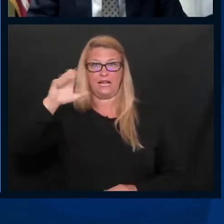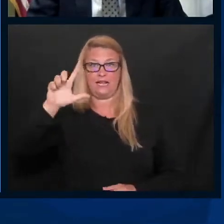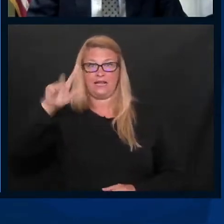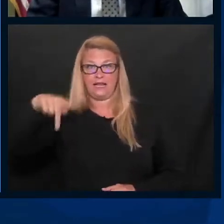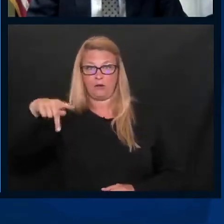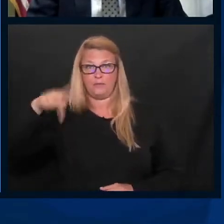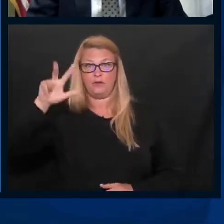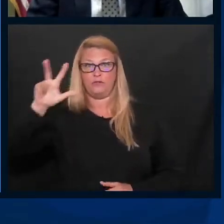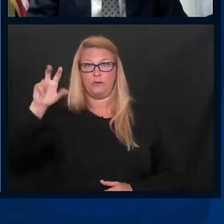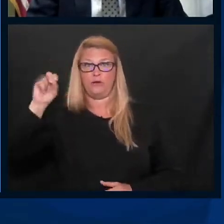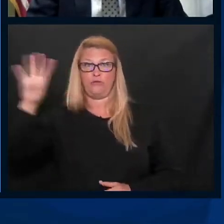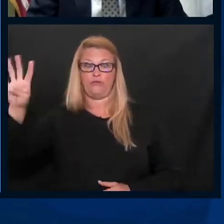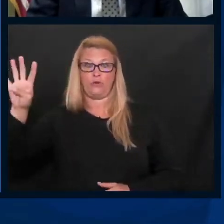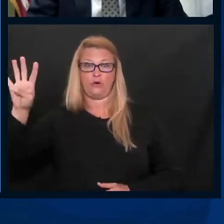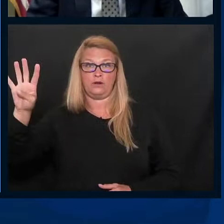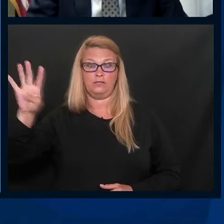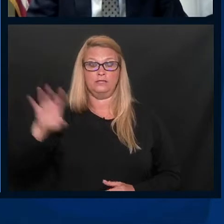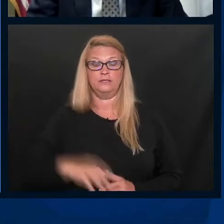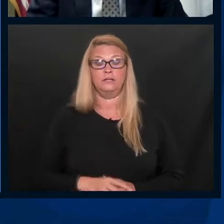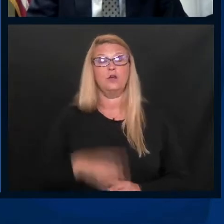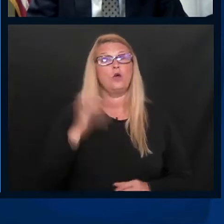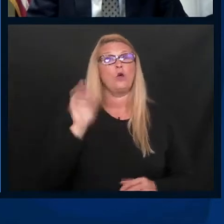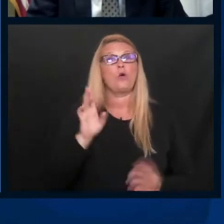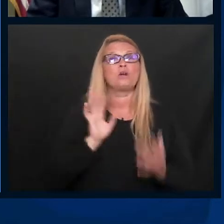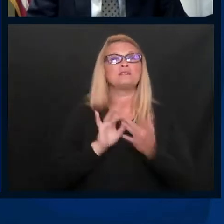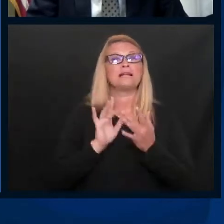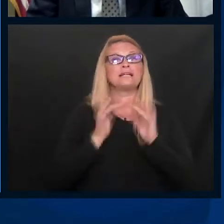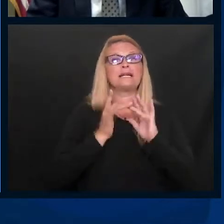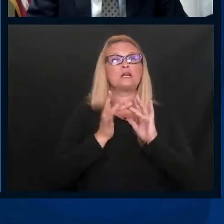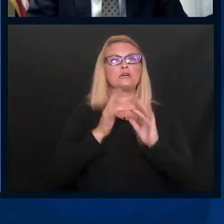1-877-HELP-304, or chat online at